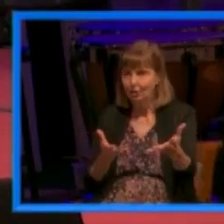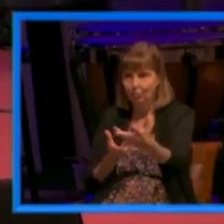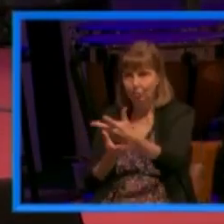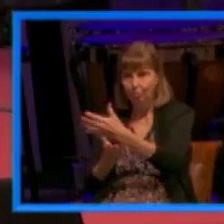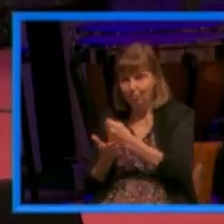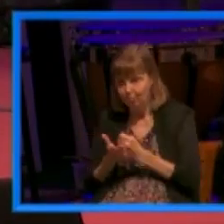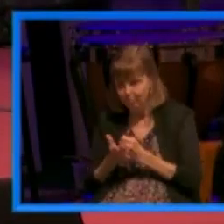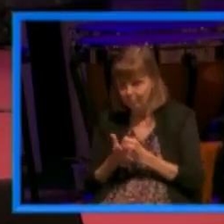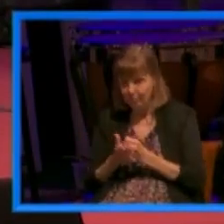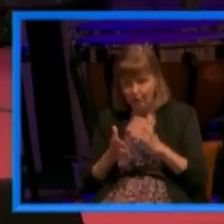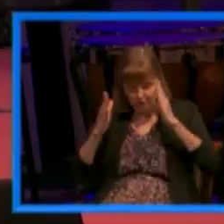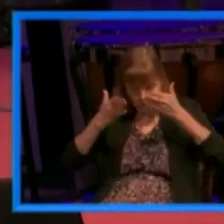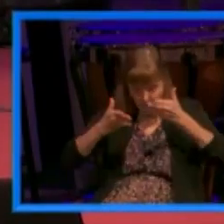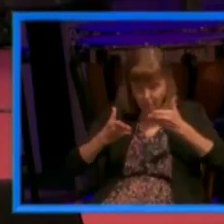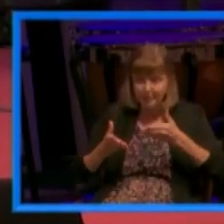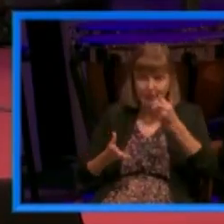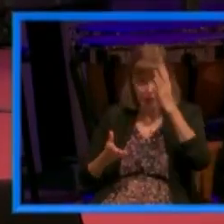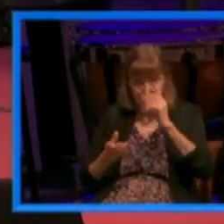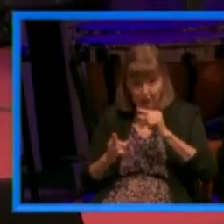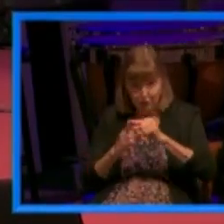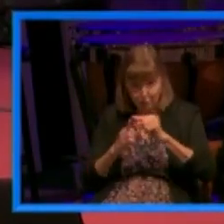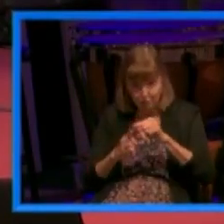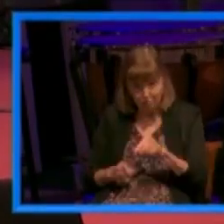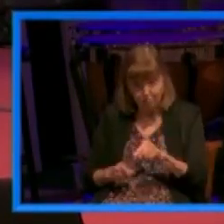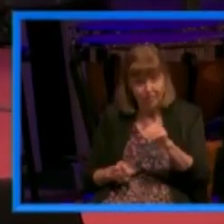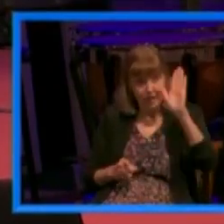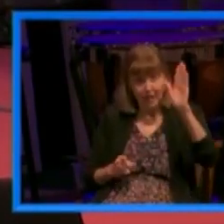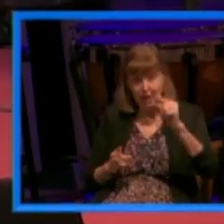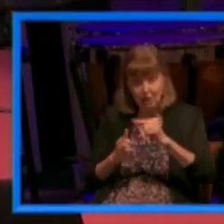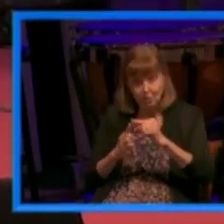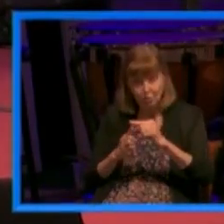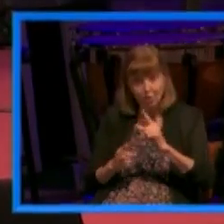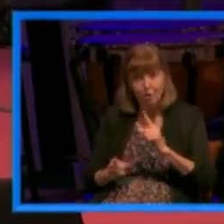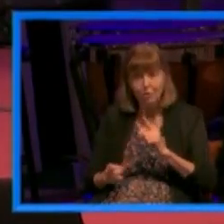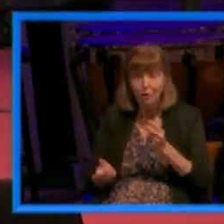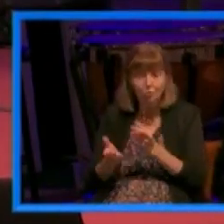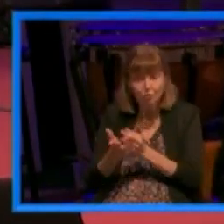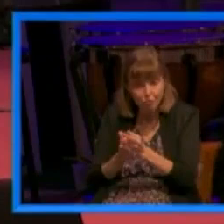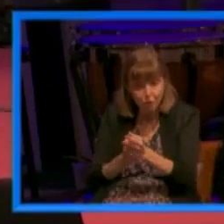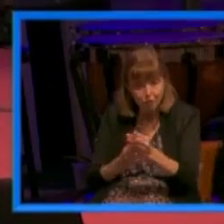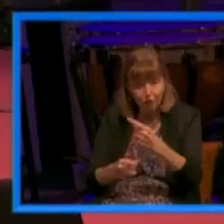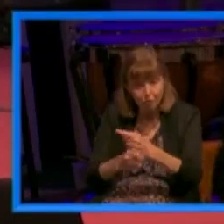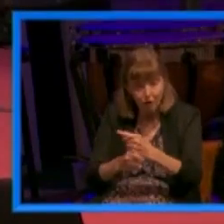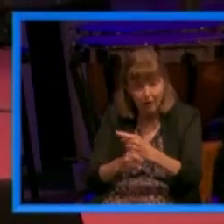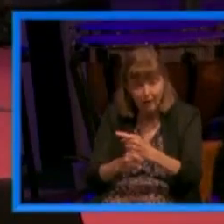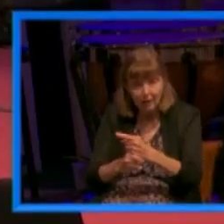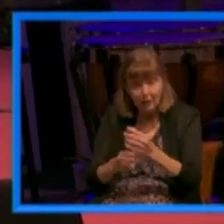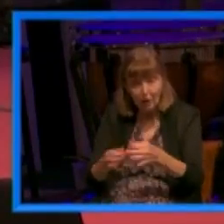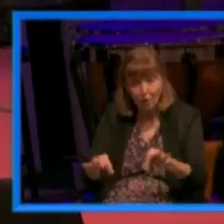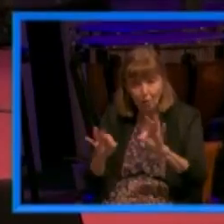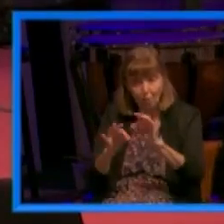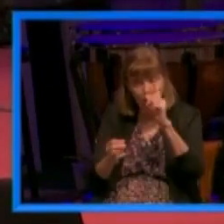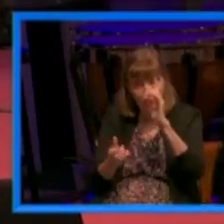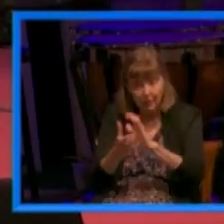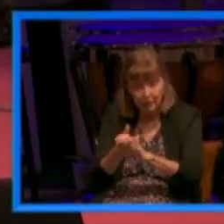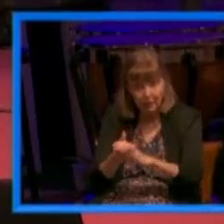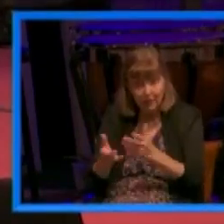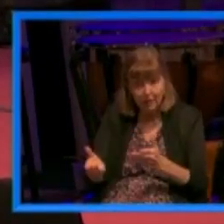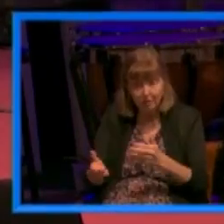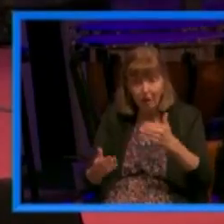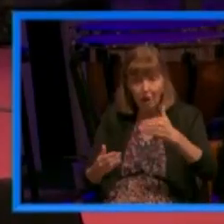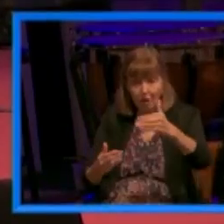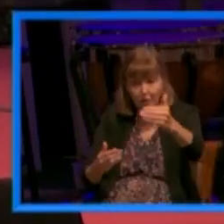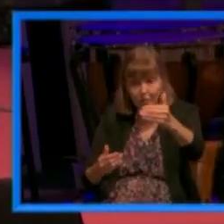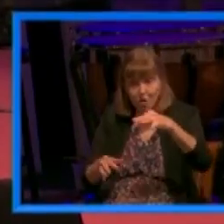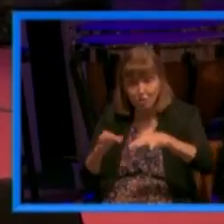God truthful? Is this right? Is he worth believing? Is the future judgment